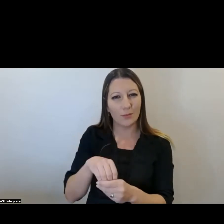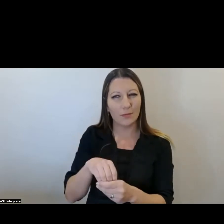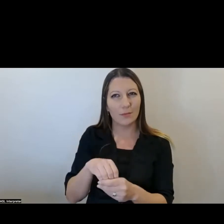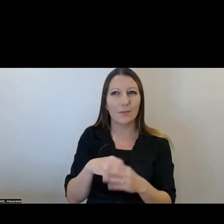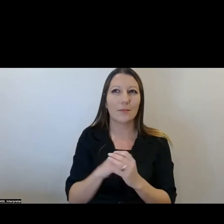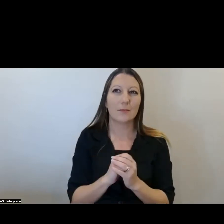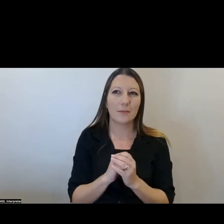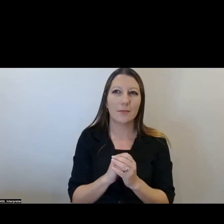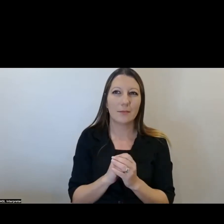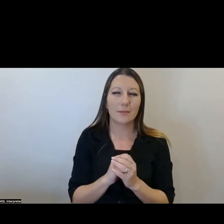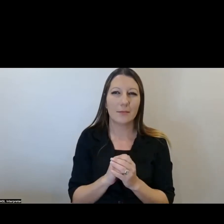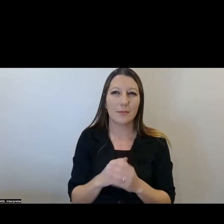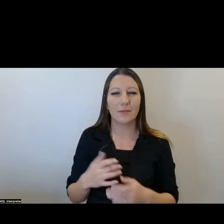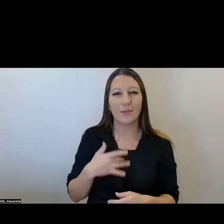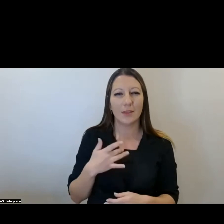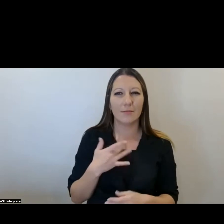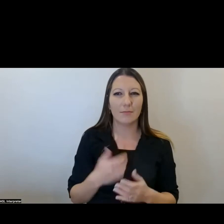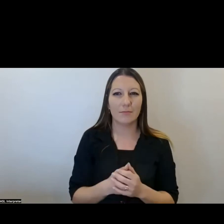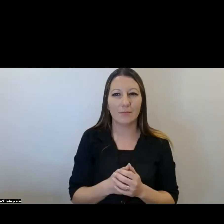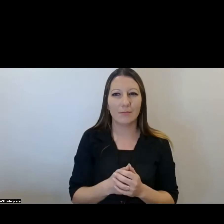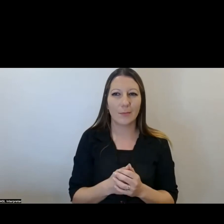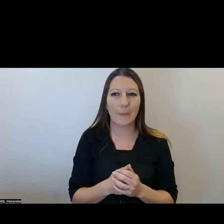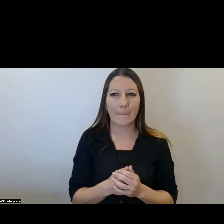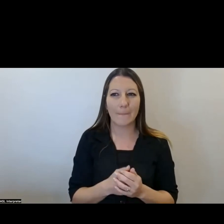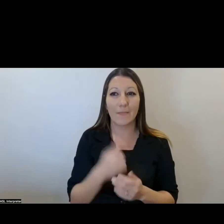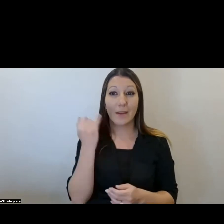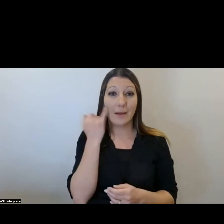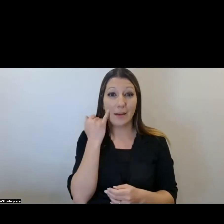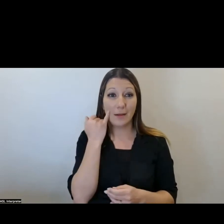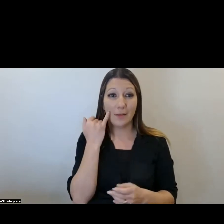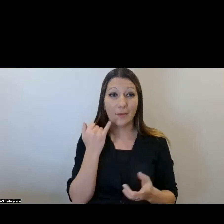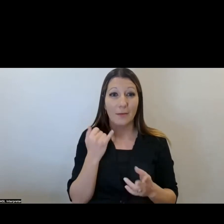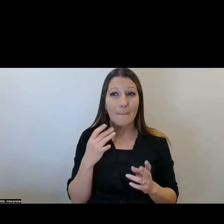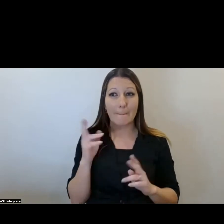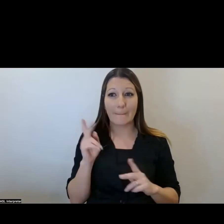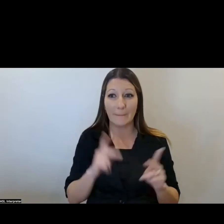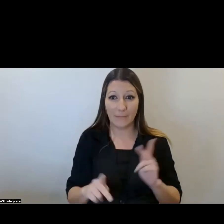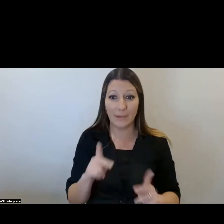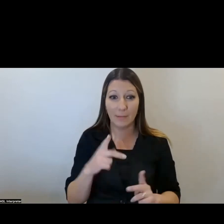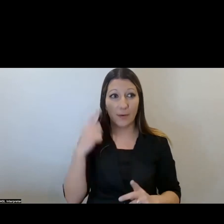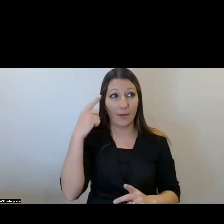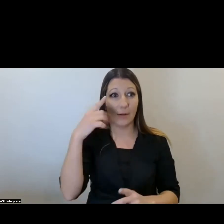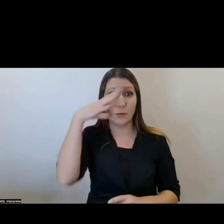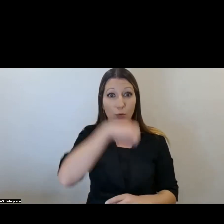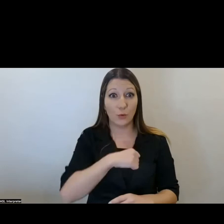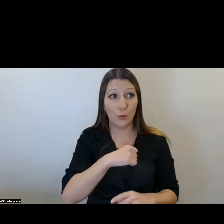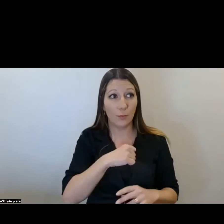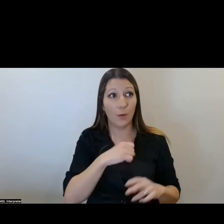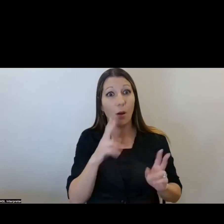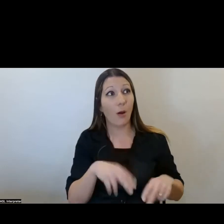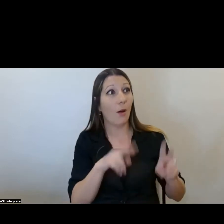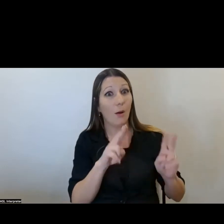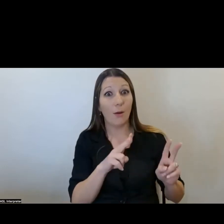I think it's the more something is romanticized, the more it becomes an unreal place